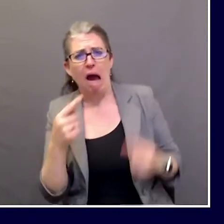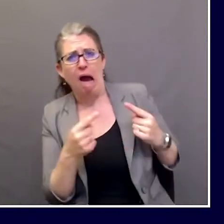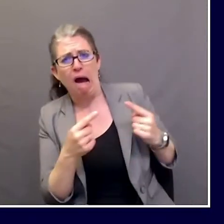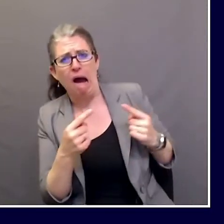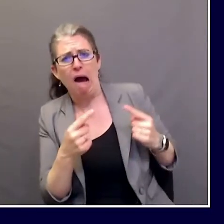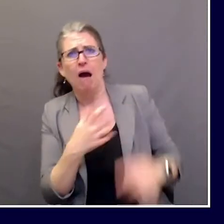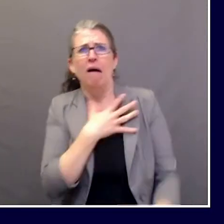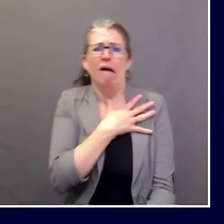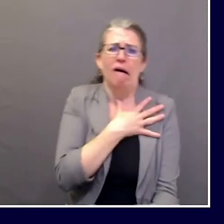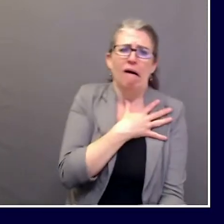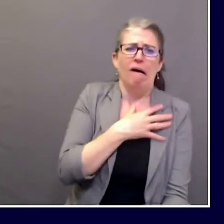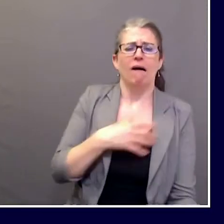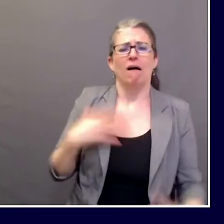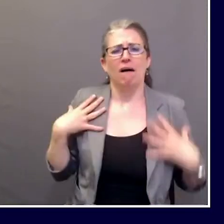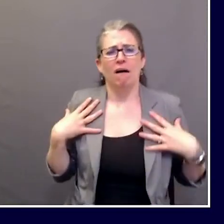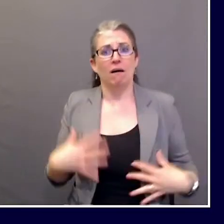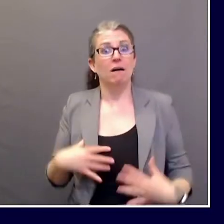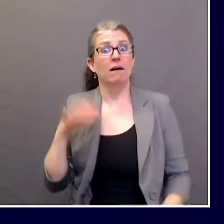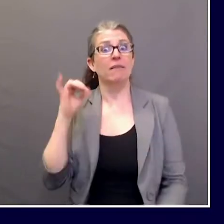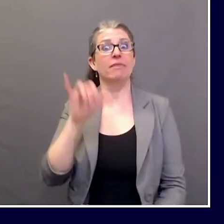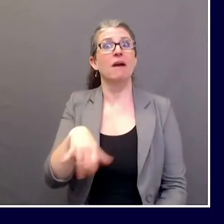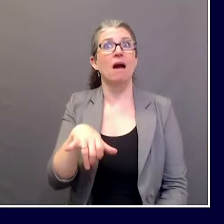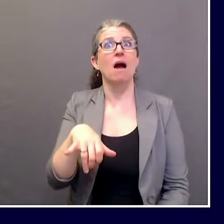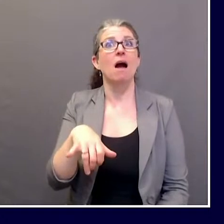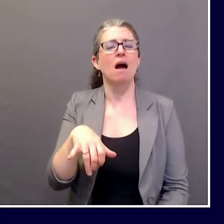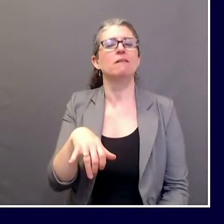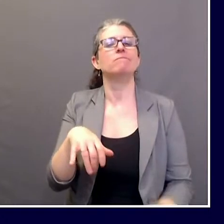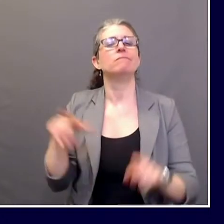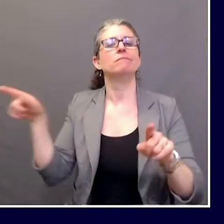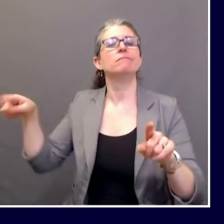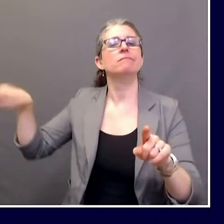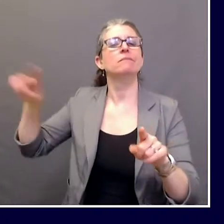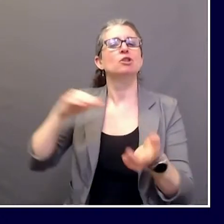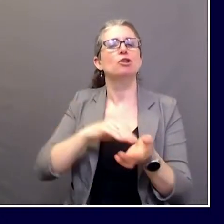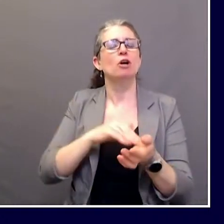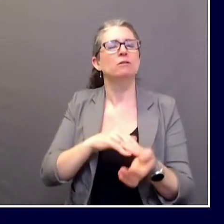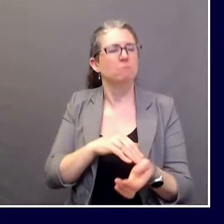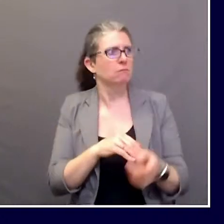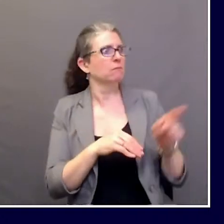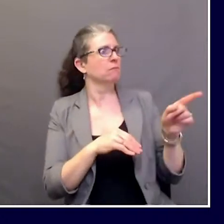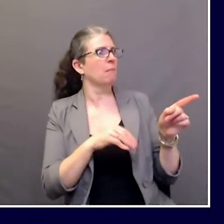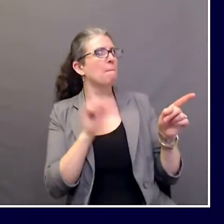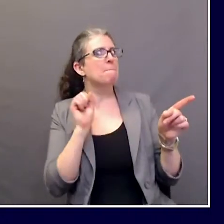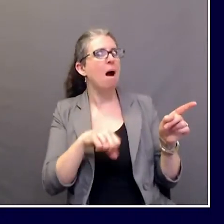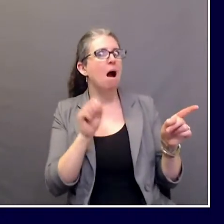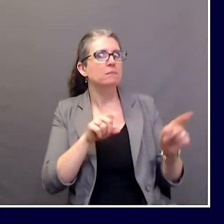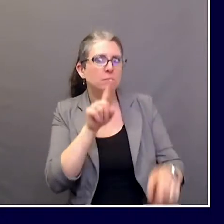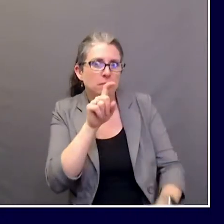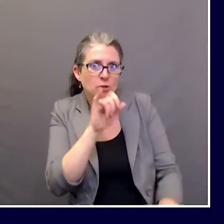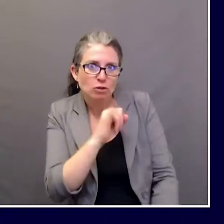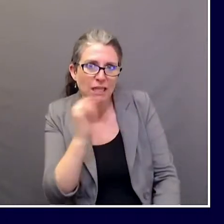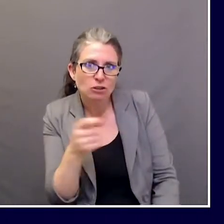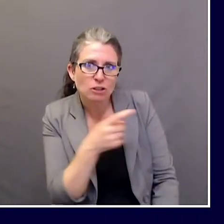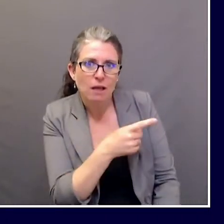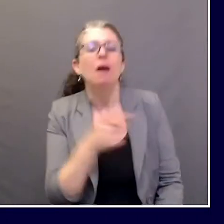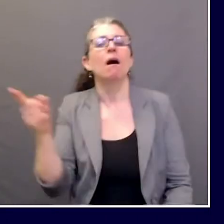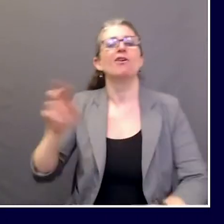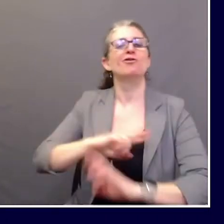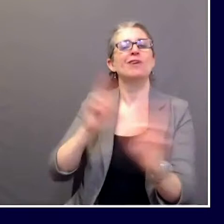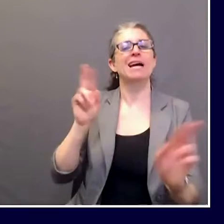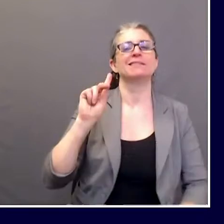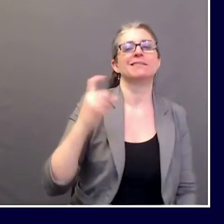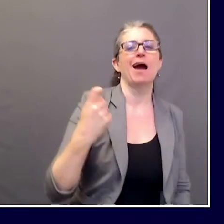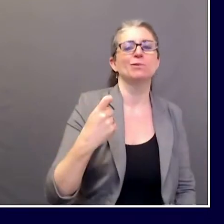out or otherwise dispose of the J&J doses, pending additional information and recommendations from the CDC and